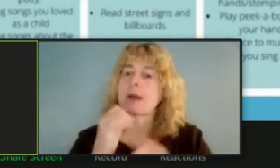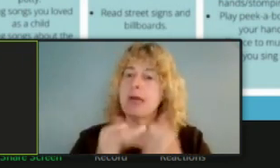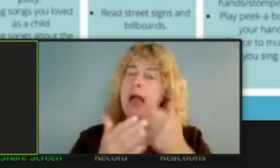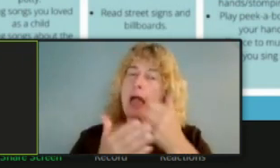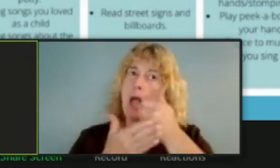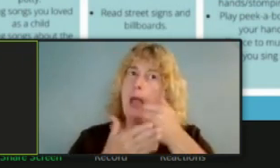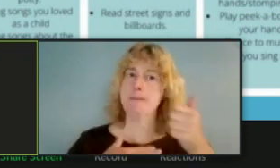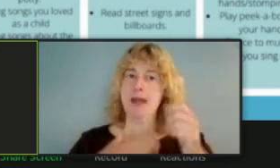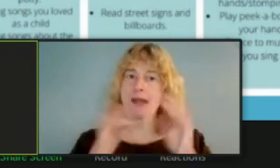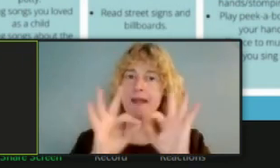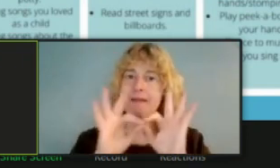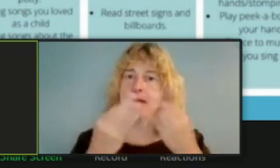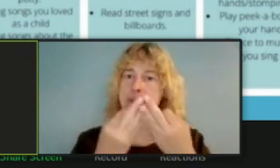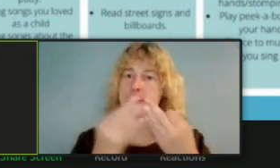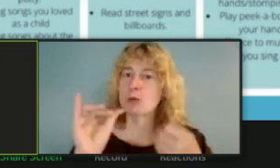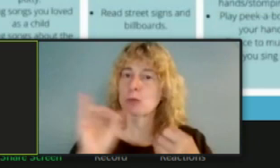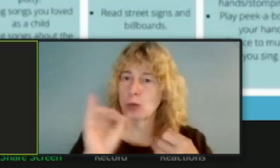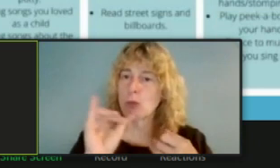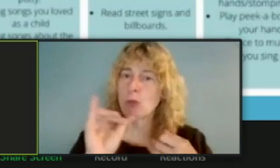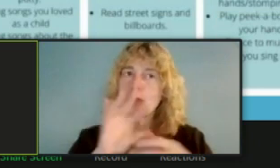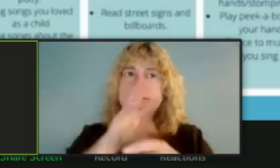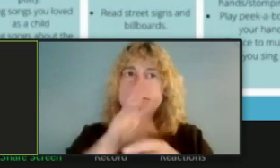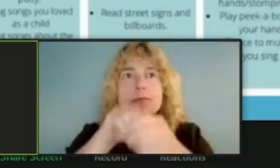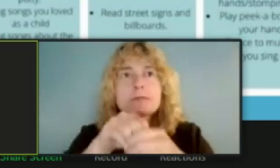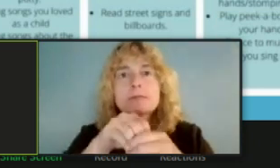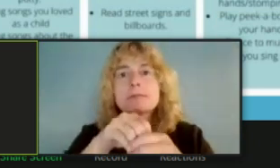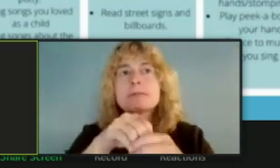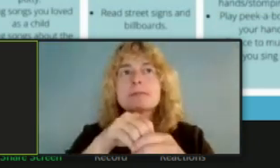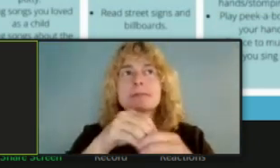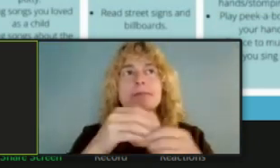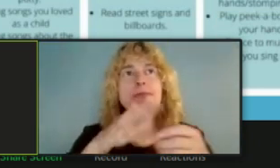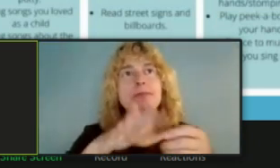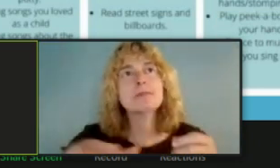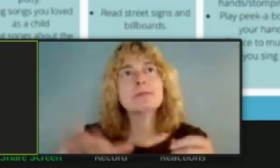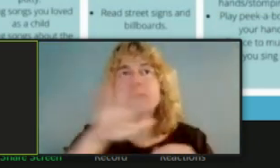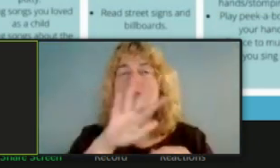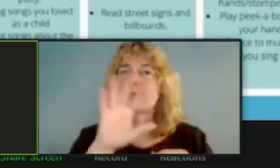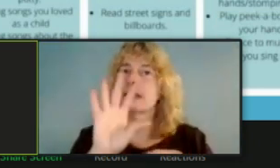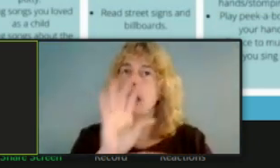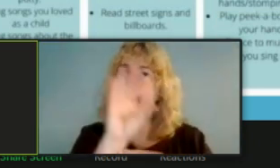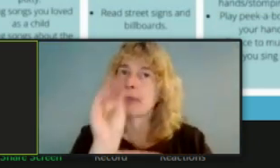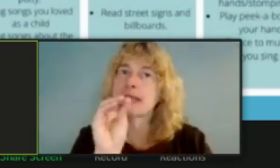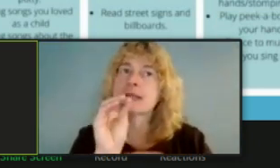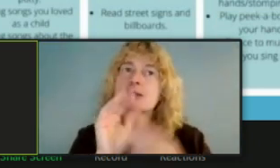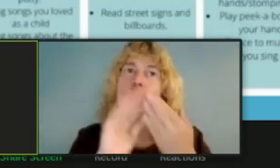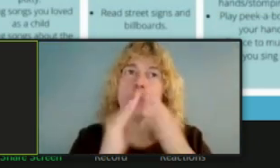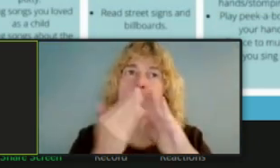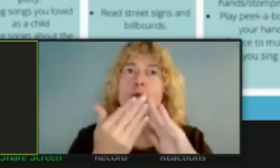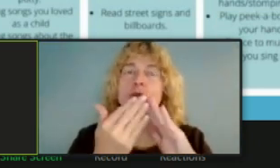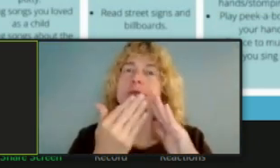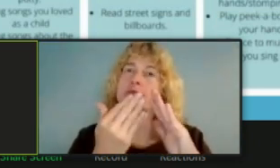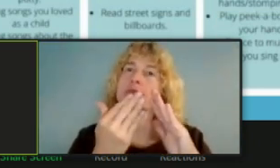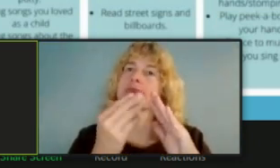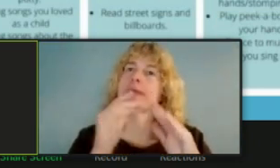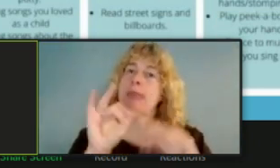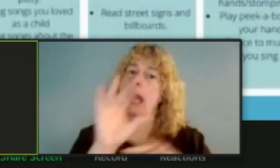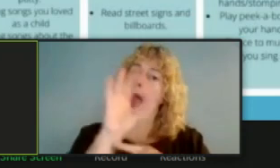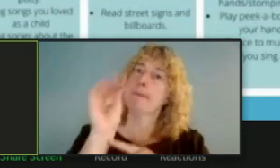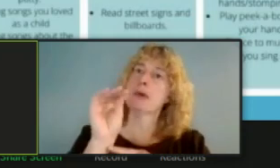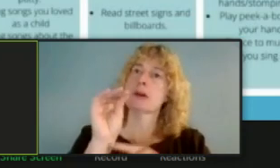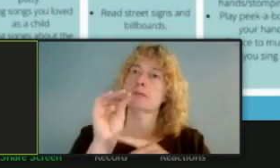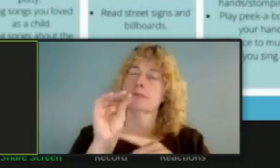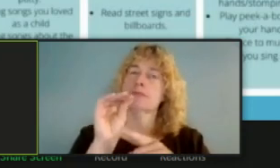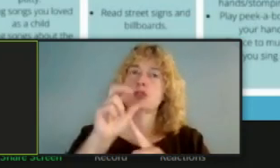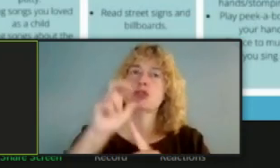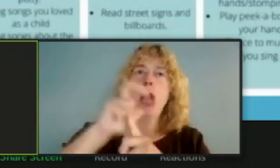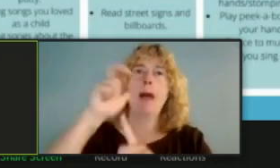well, coming into this company, Champions for Hope. I